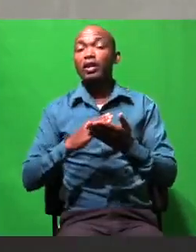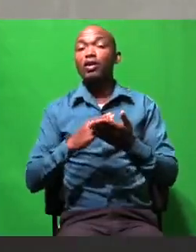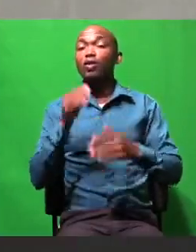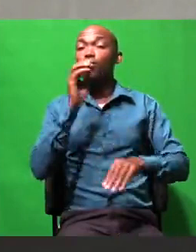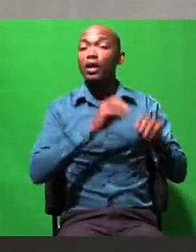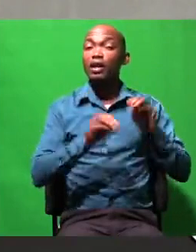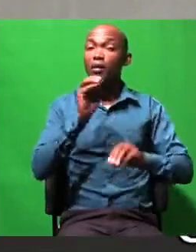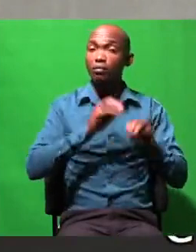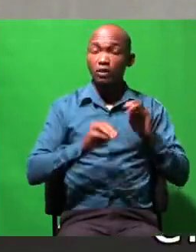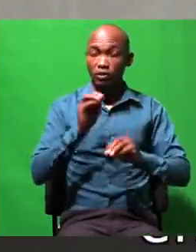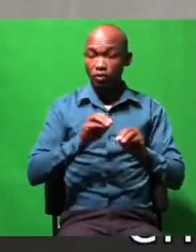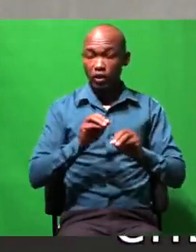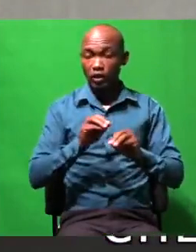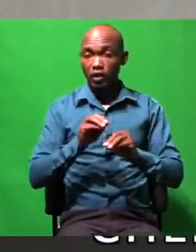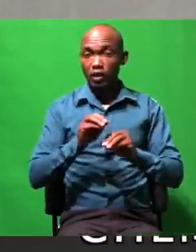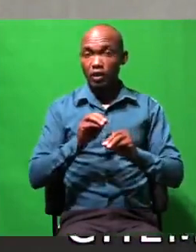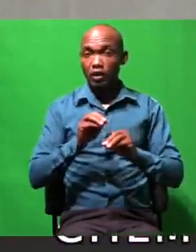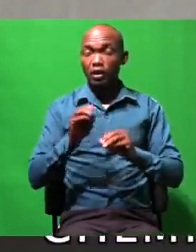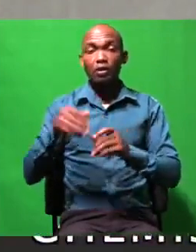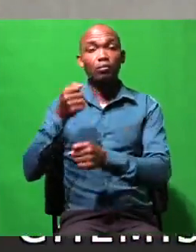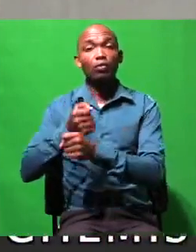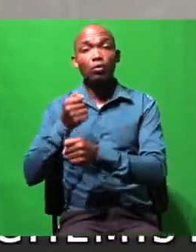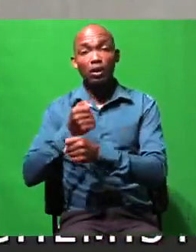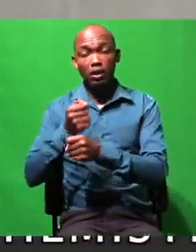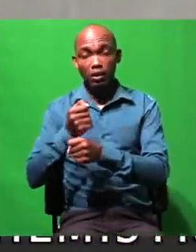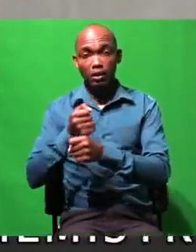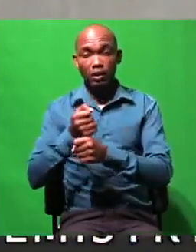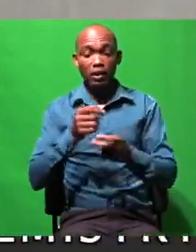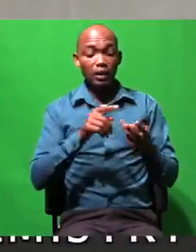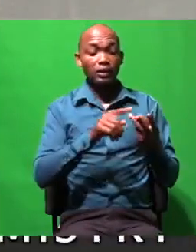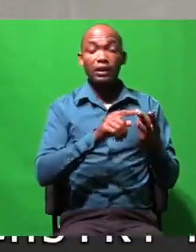the first objective. The second objective is